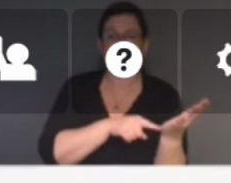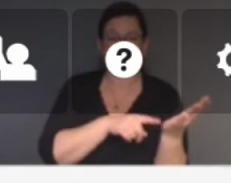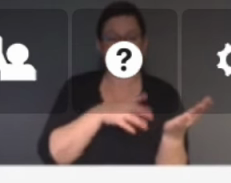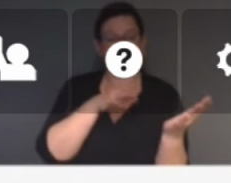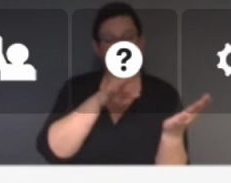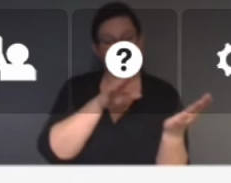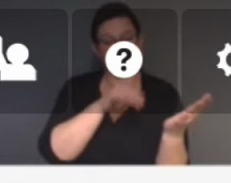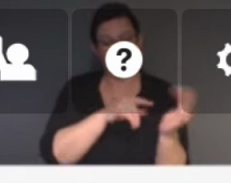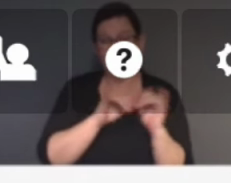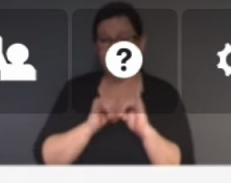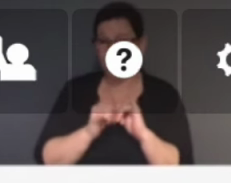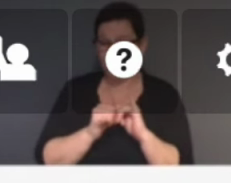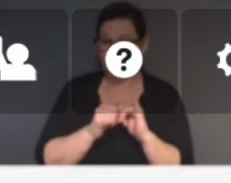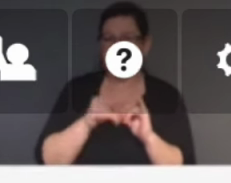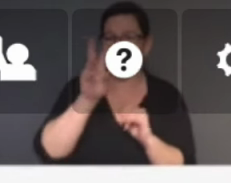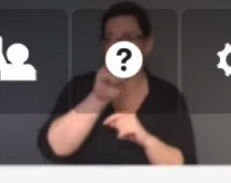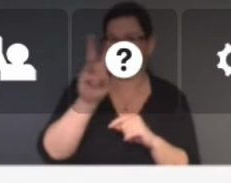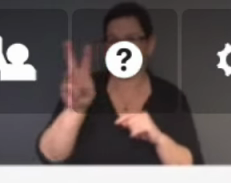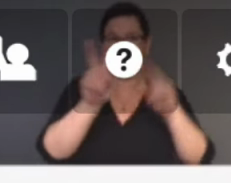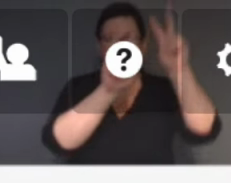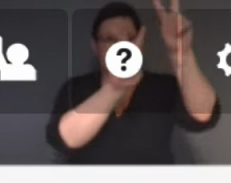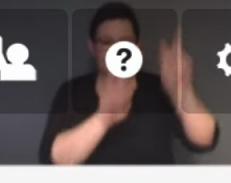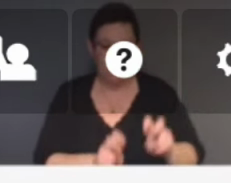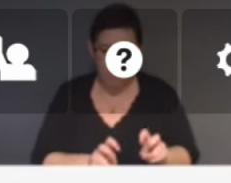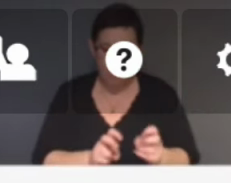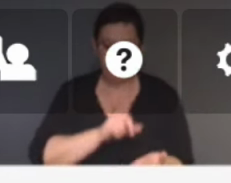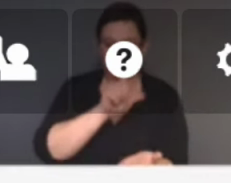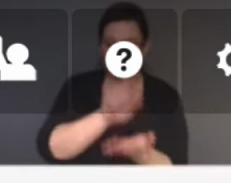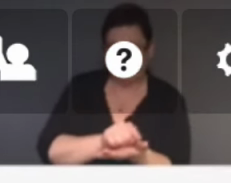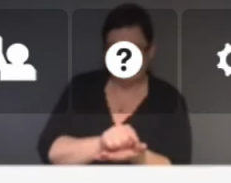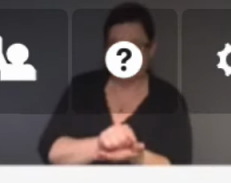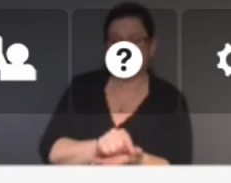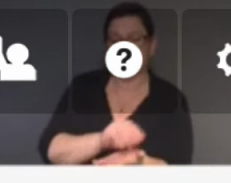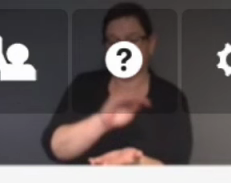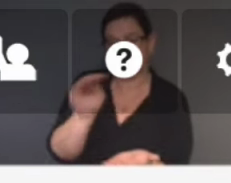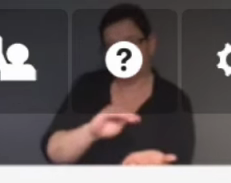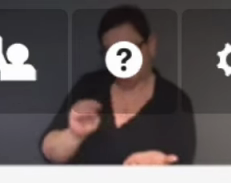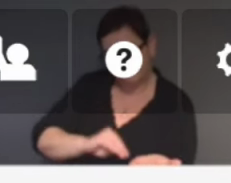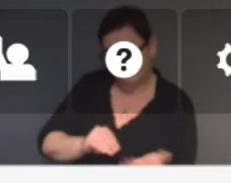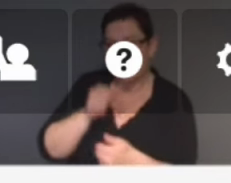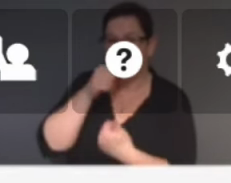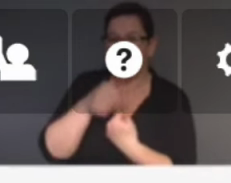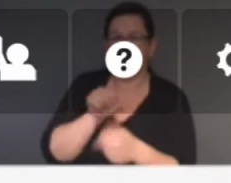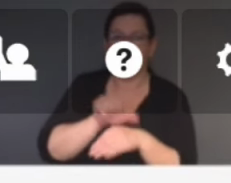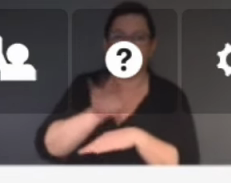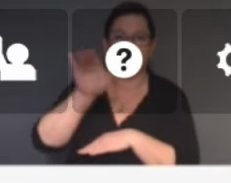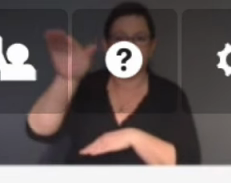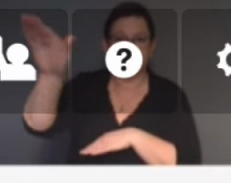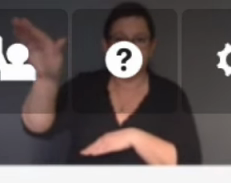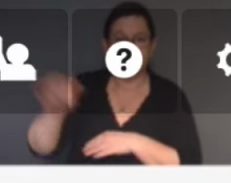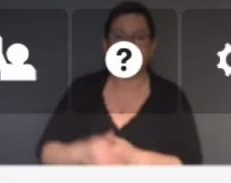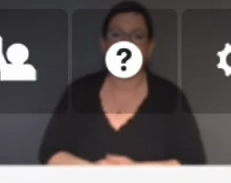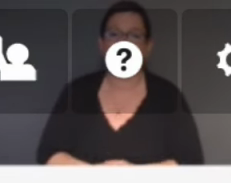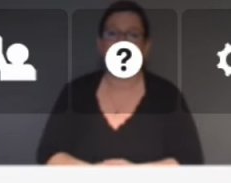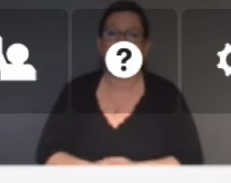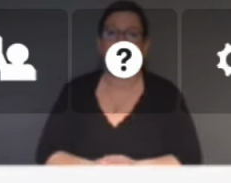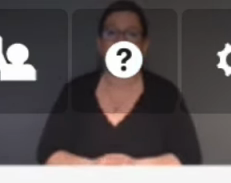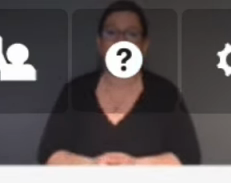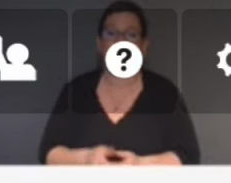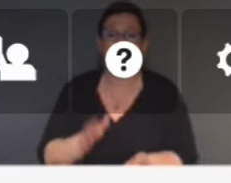Filing a tax return by paper can take up to 10 to 12 weeks to process. To get